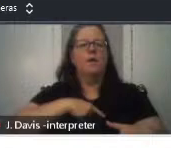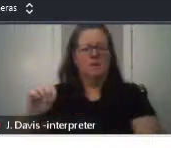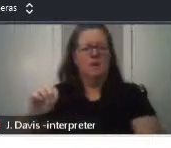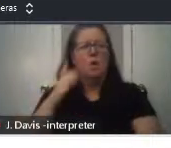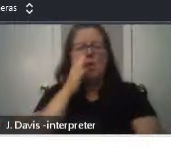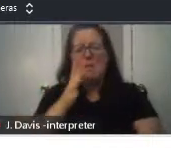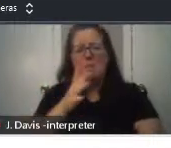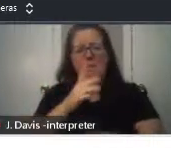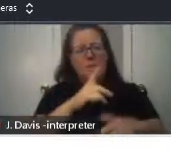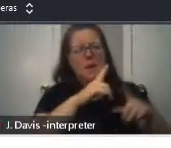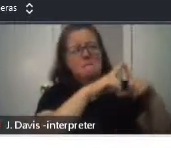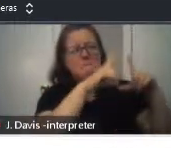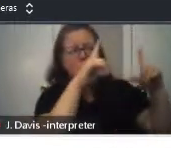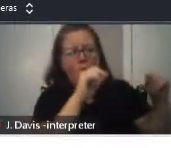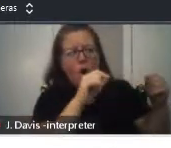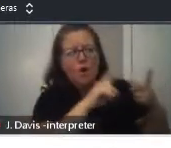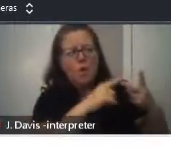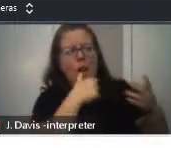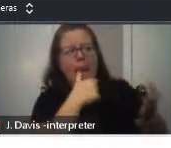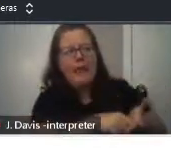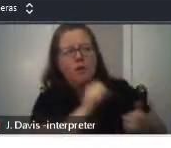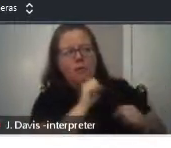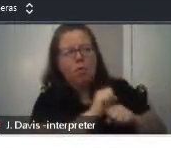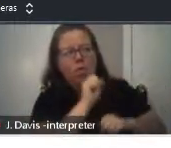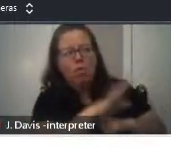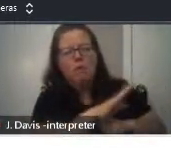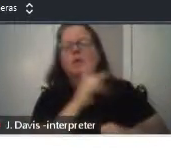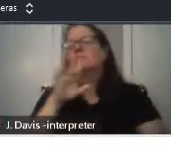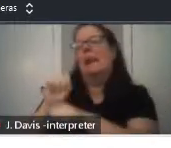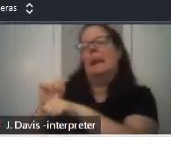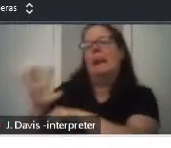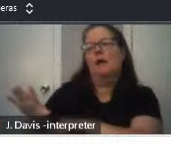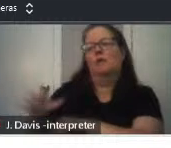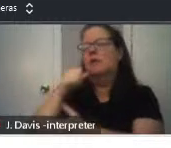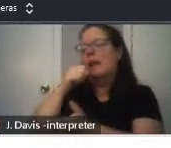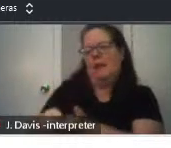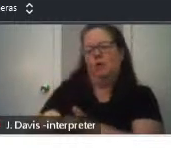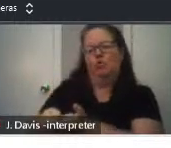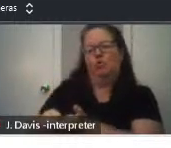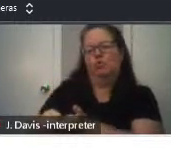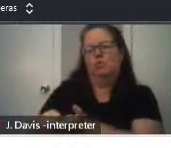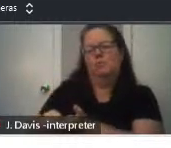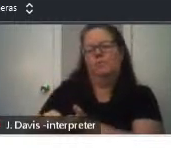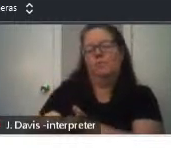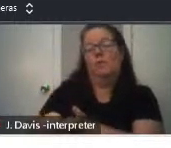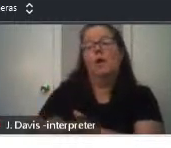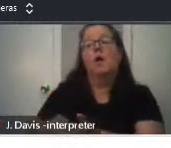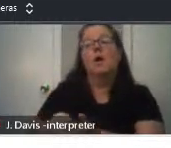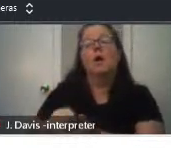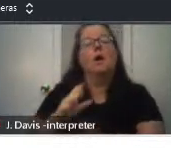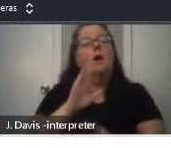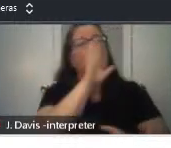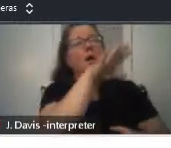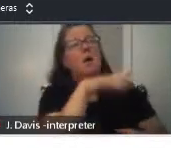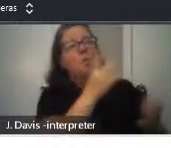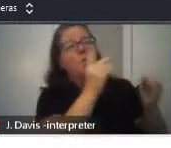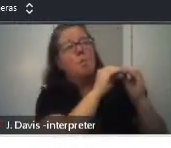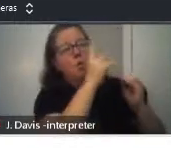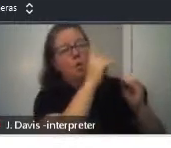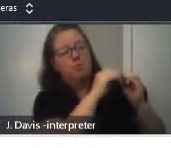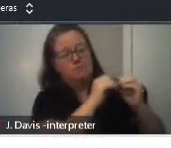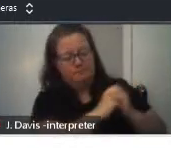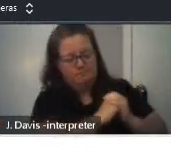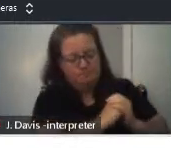letter? It is a letter, correct? Okay. It is a letter. Okay. Thank you on that. Had one other question. In regards